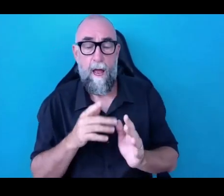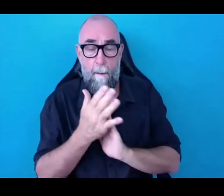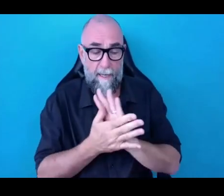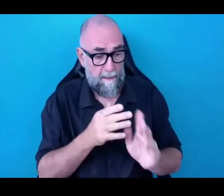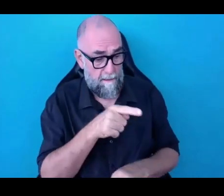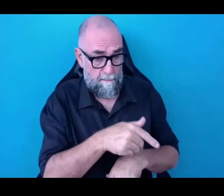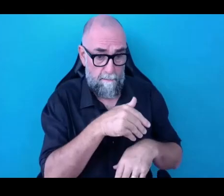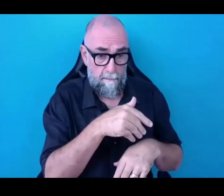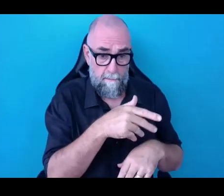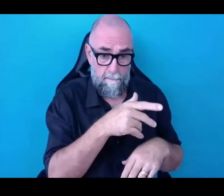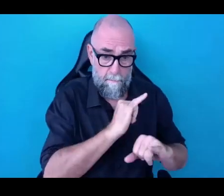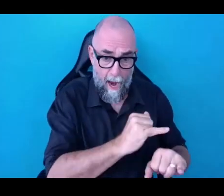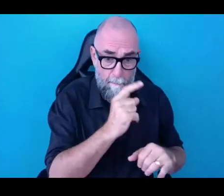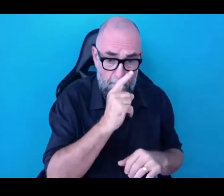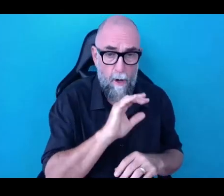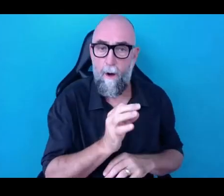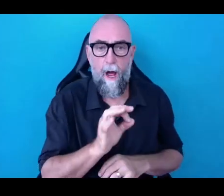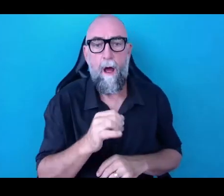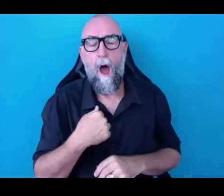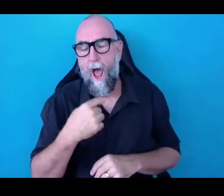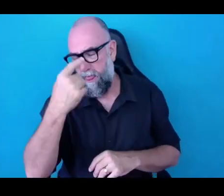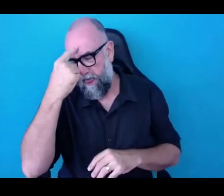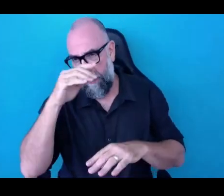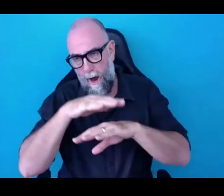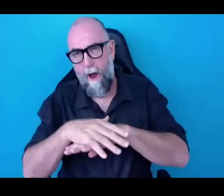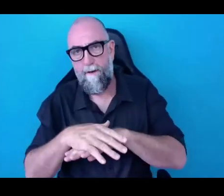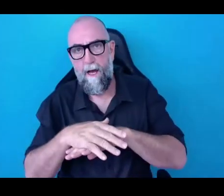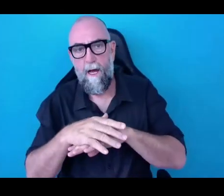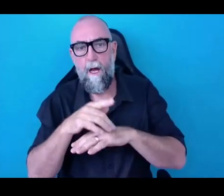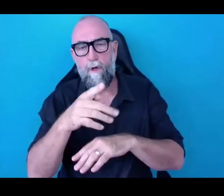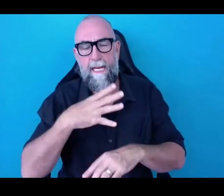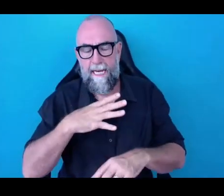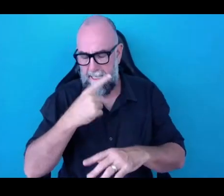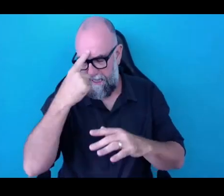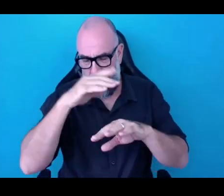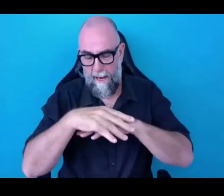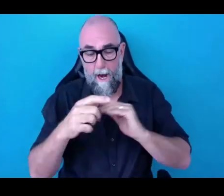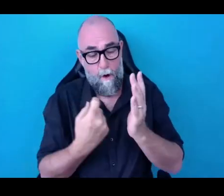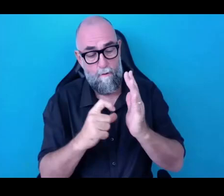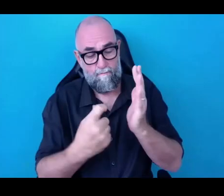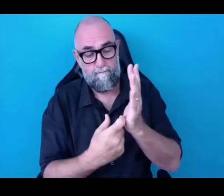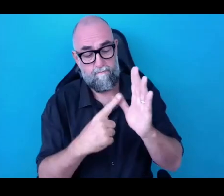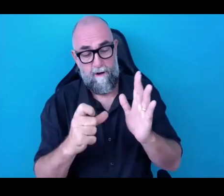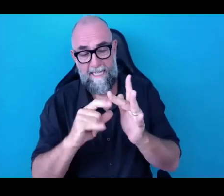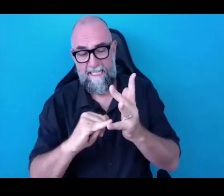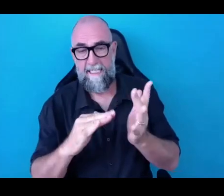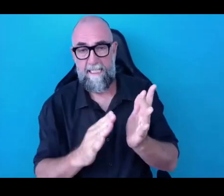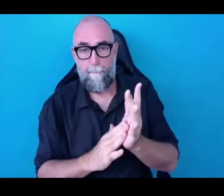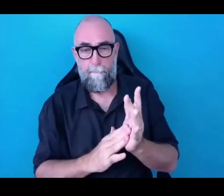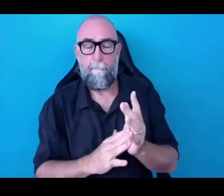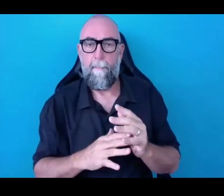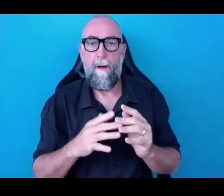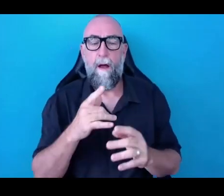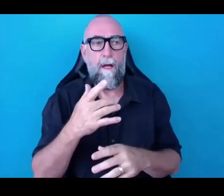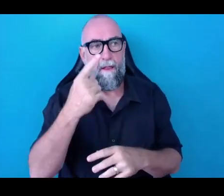to, preconceived institutional ideas of racism and who we are as people. So just my recommendation is that engagement.